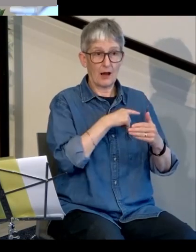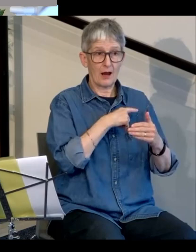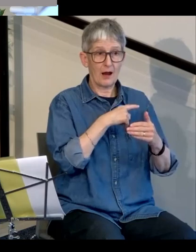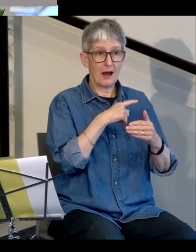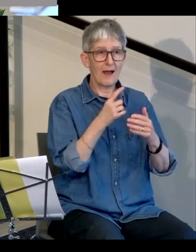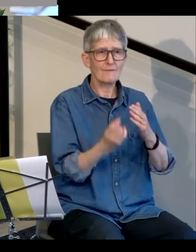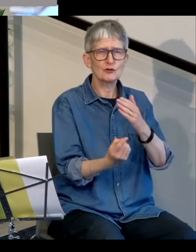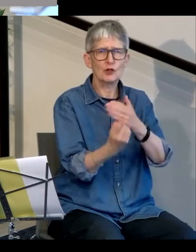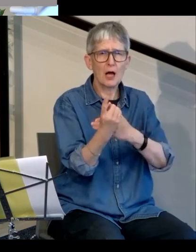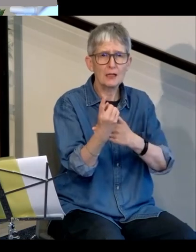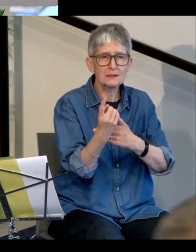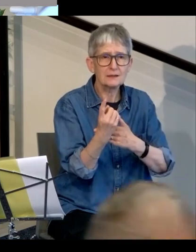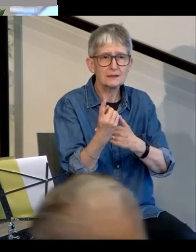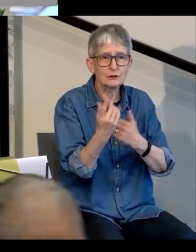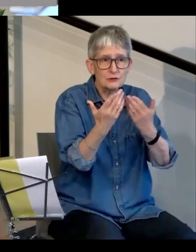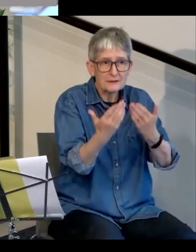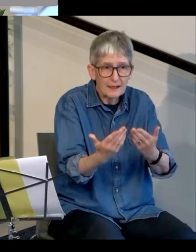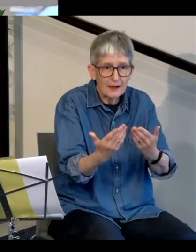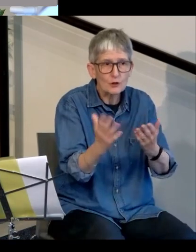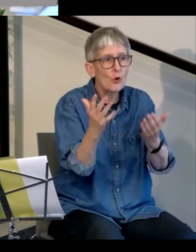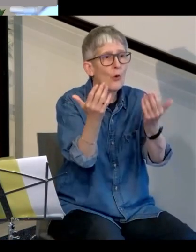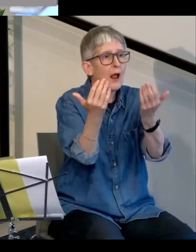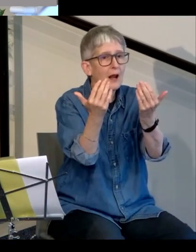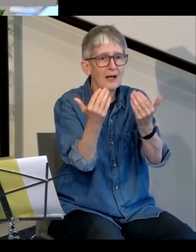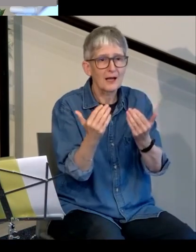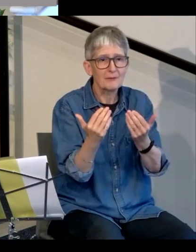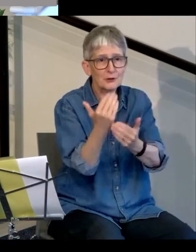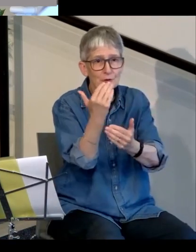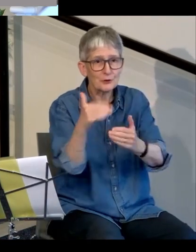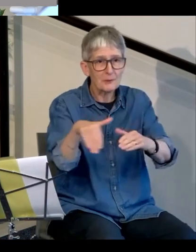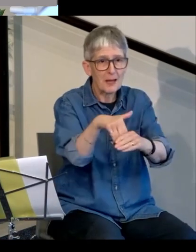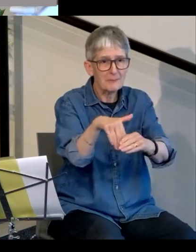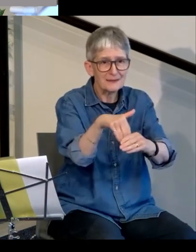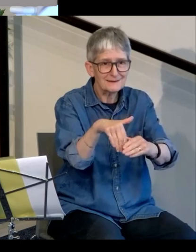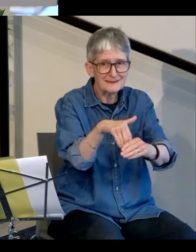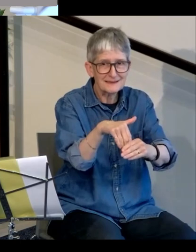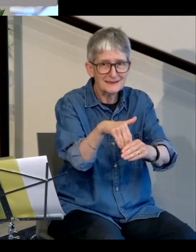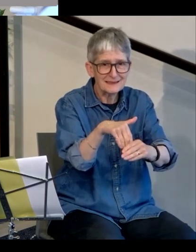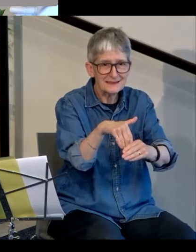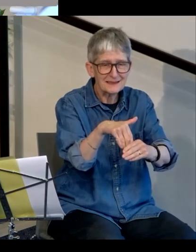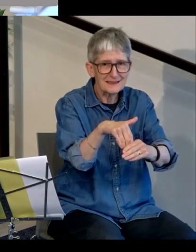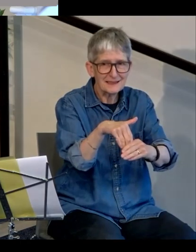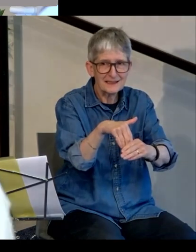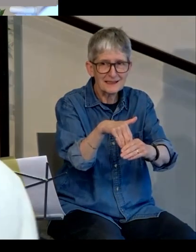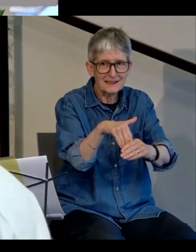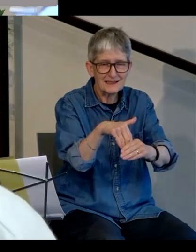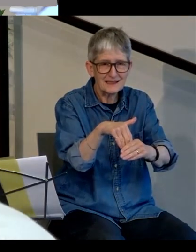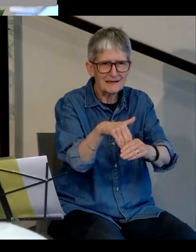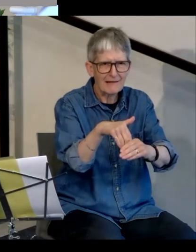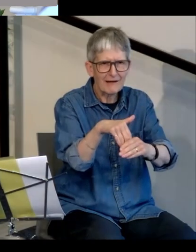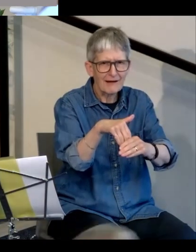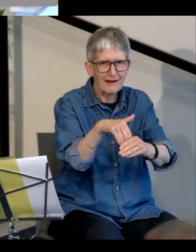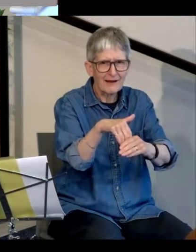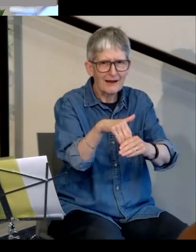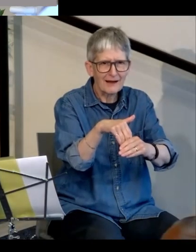wonderful opportunity right now to welcome in some new members. I have a long-ish list